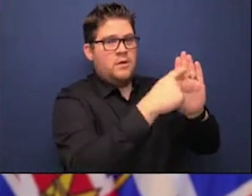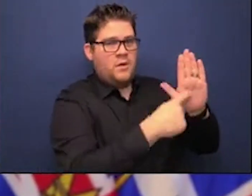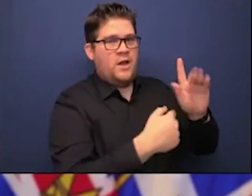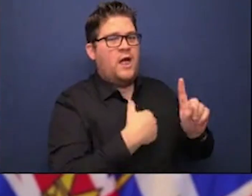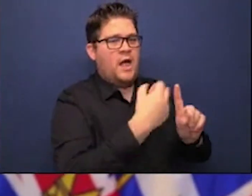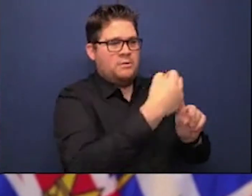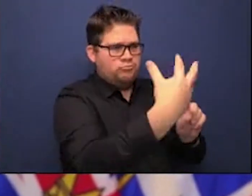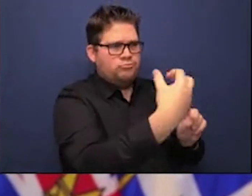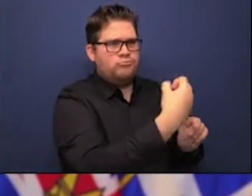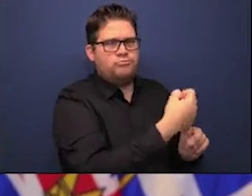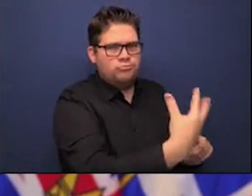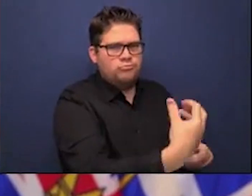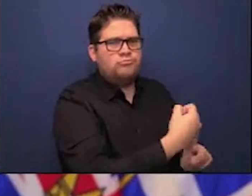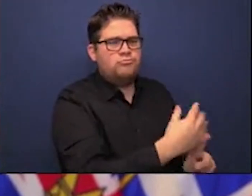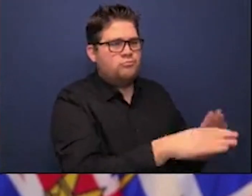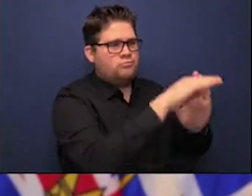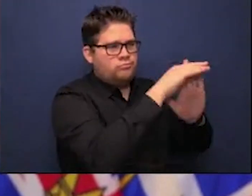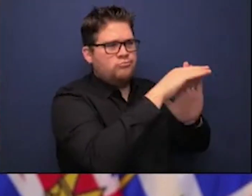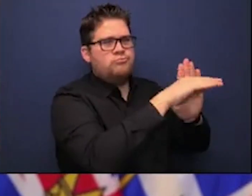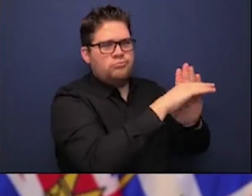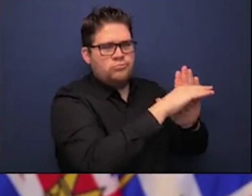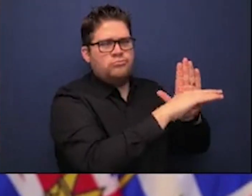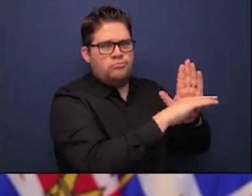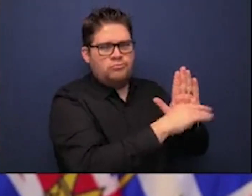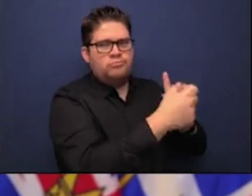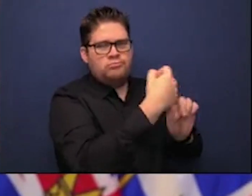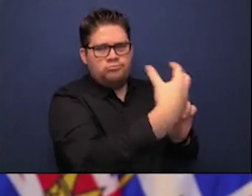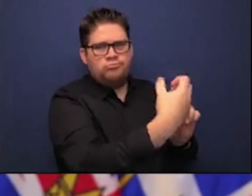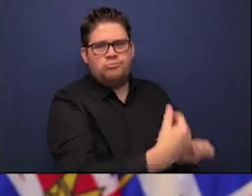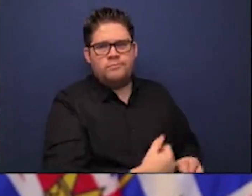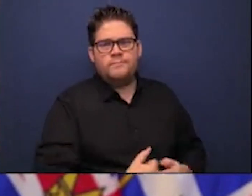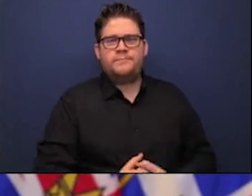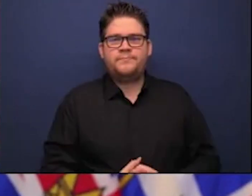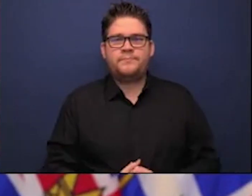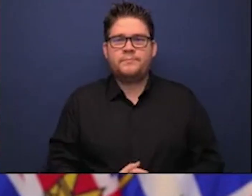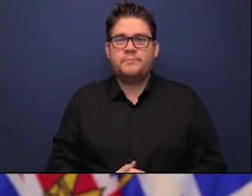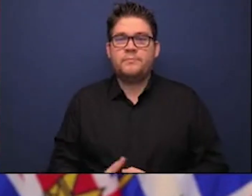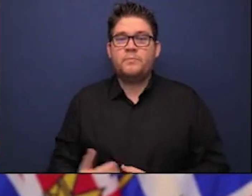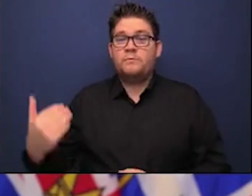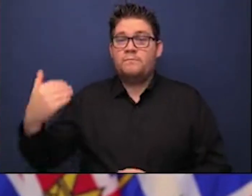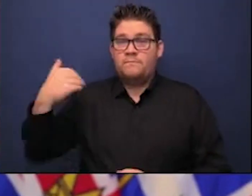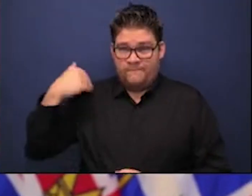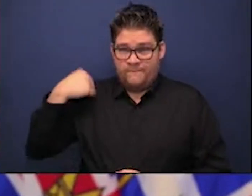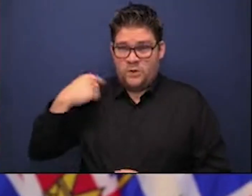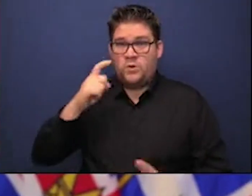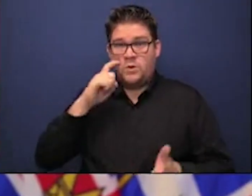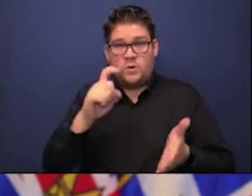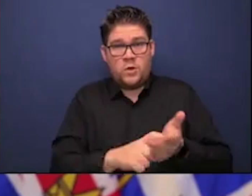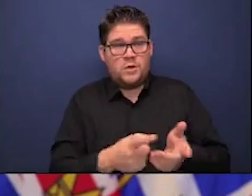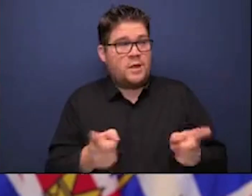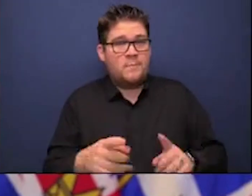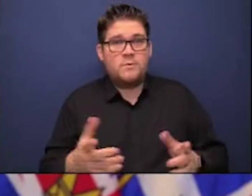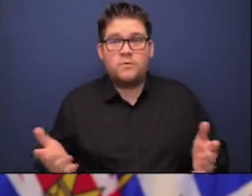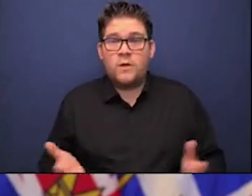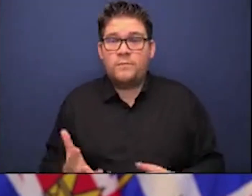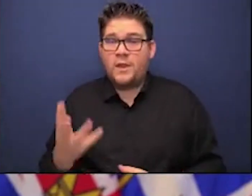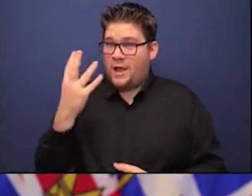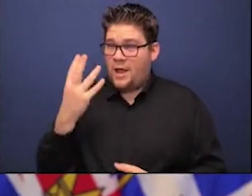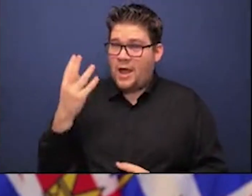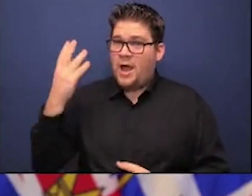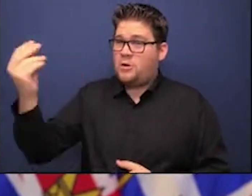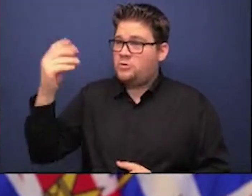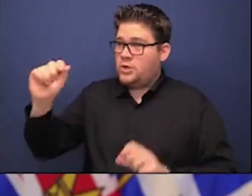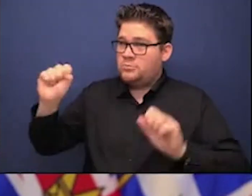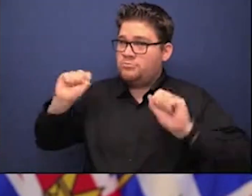safely, when they move into the gym, people were not necessarily taking extra provisions to ensure greater space, mask wearing in